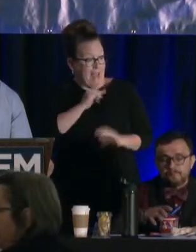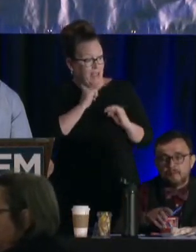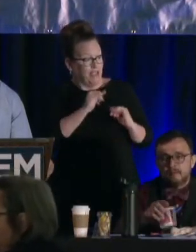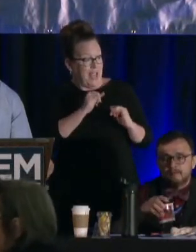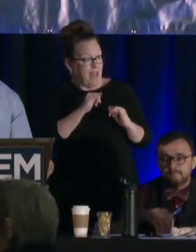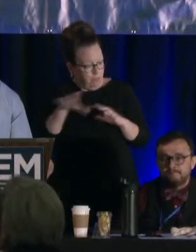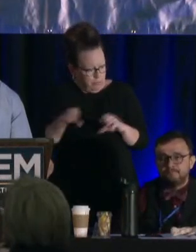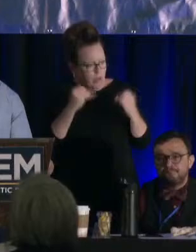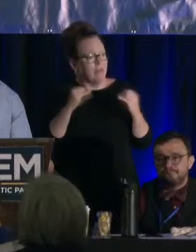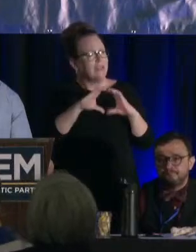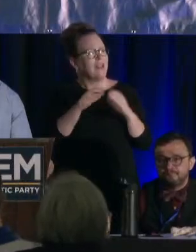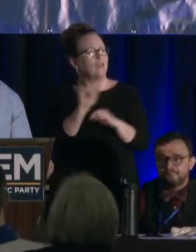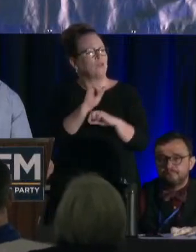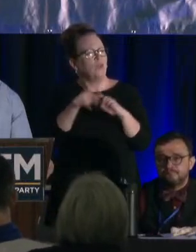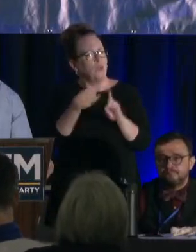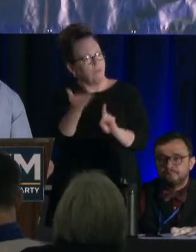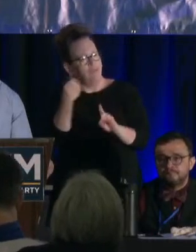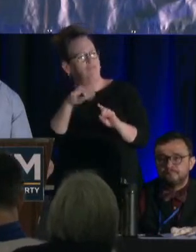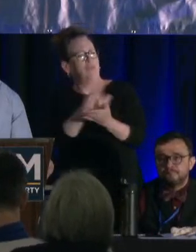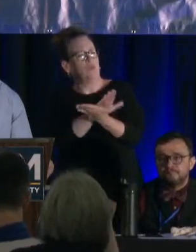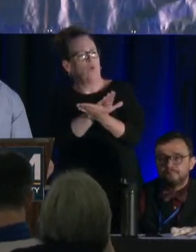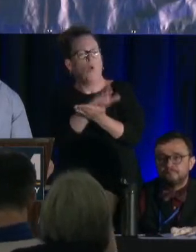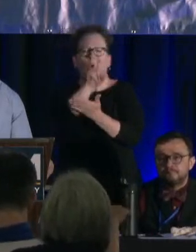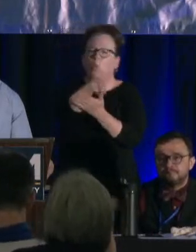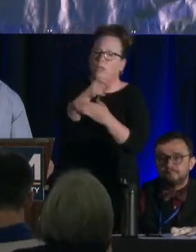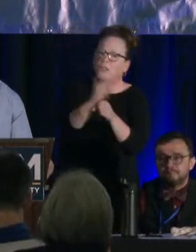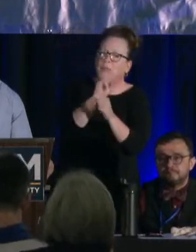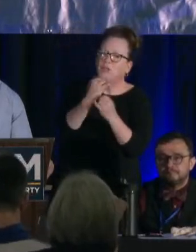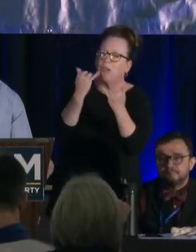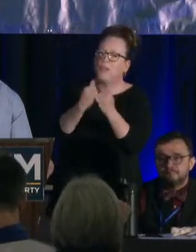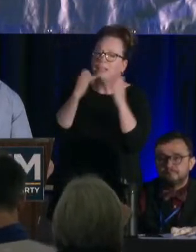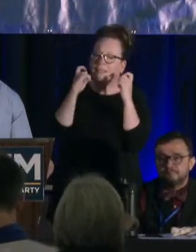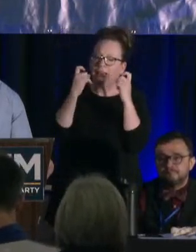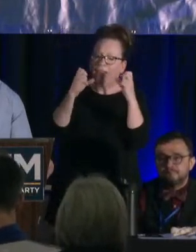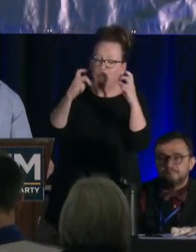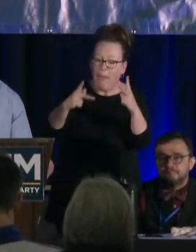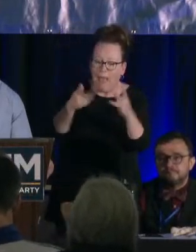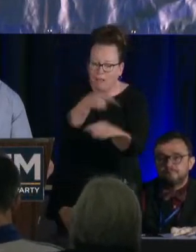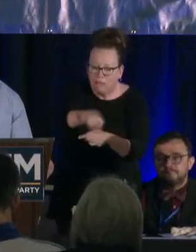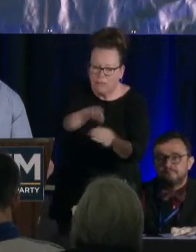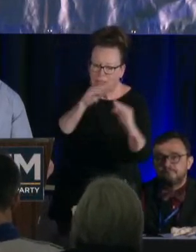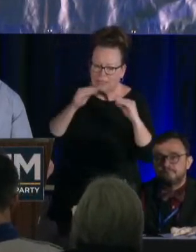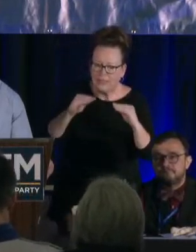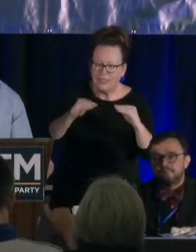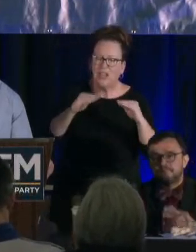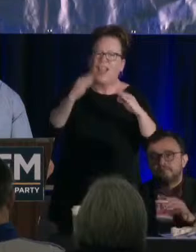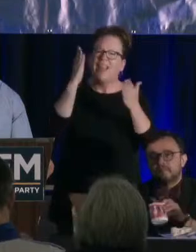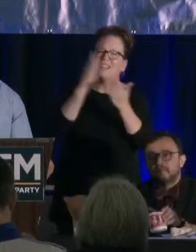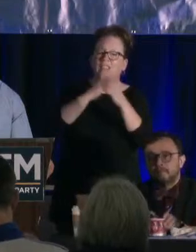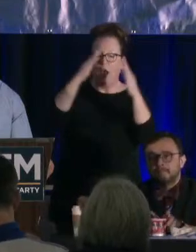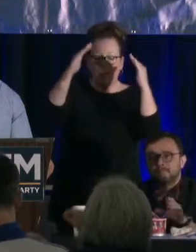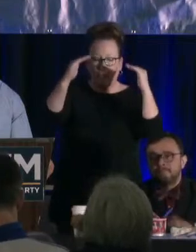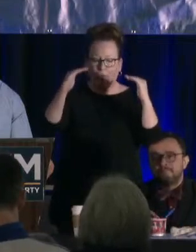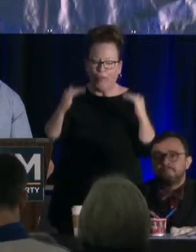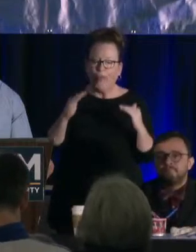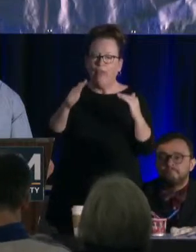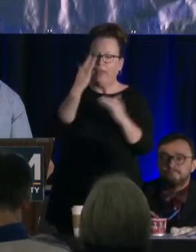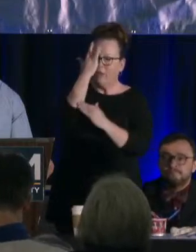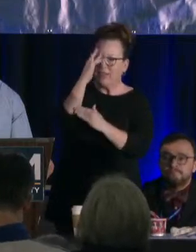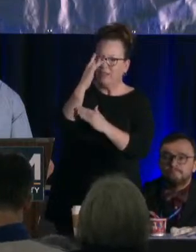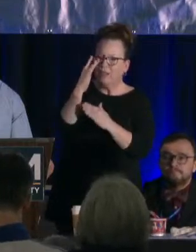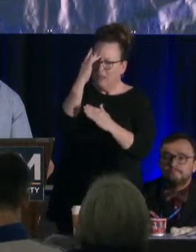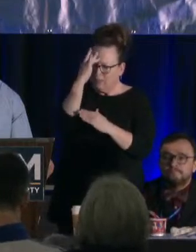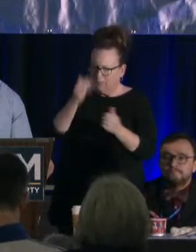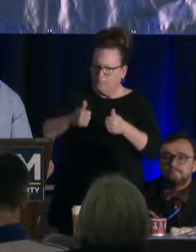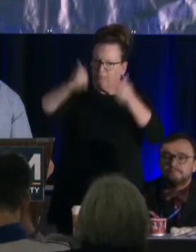we were in school, and it's been taken away. We need to give this back to our children and stop dumbing them and make them smart